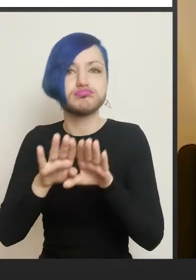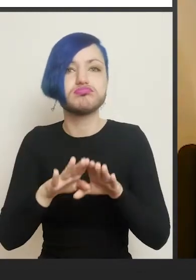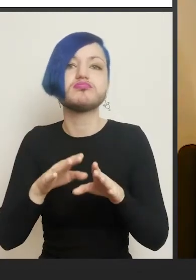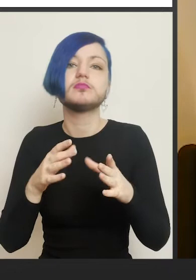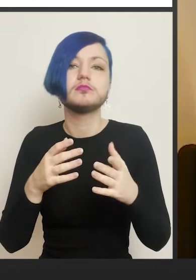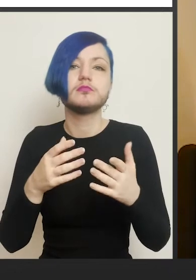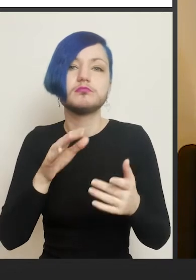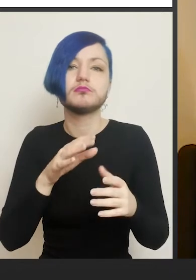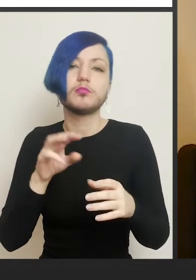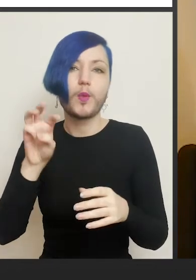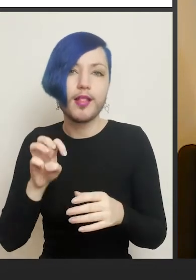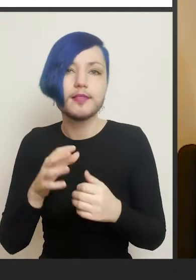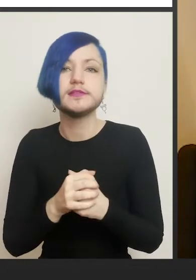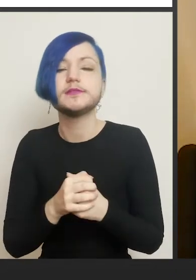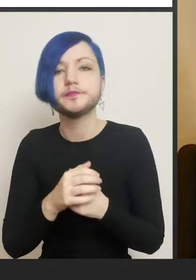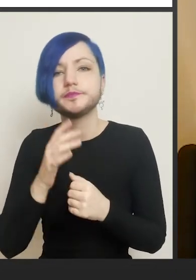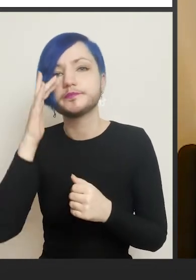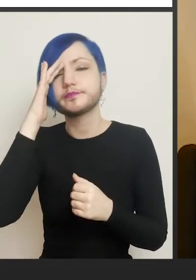it's